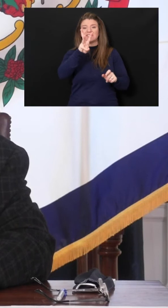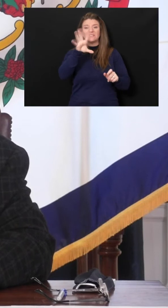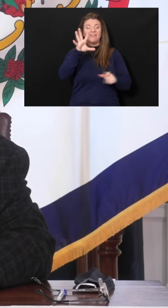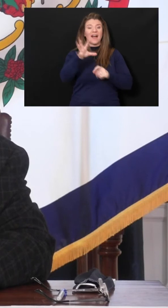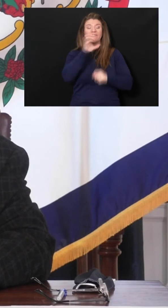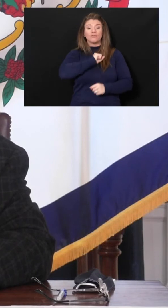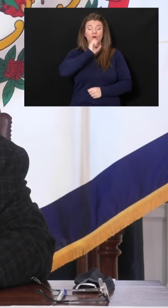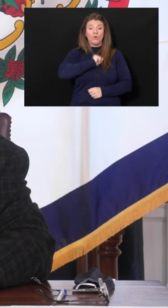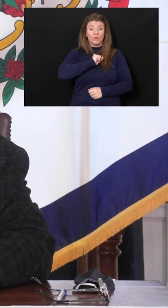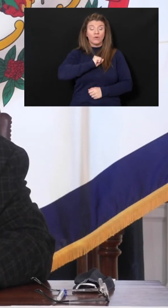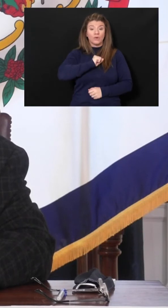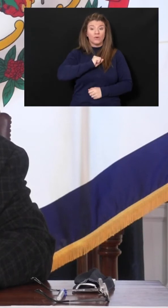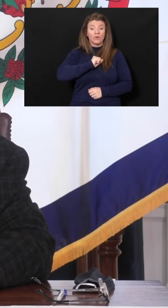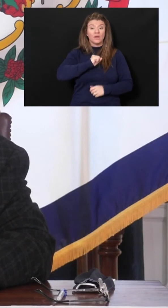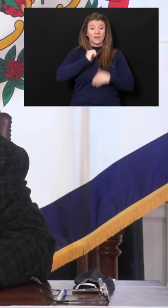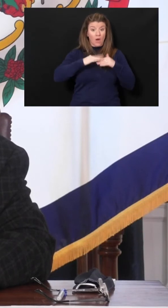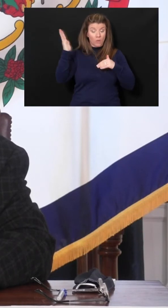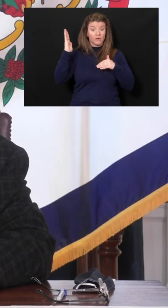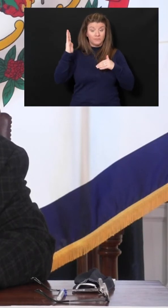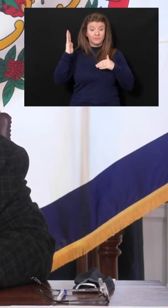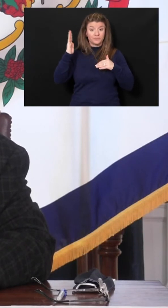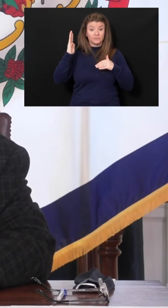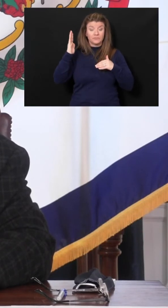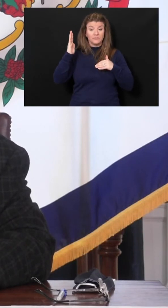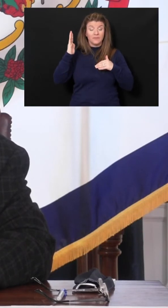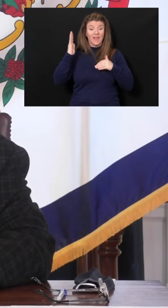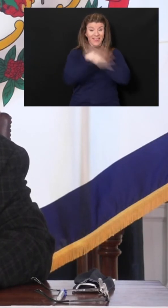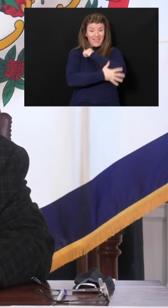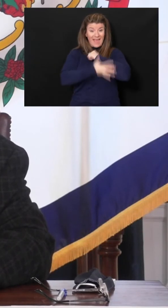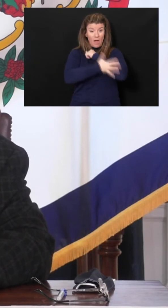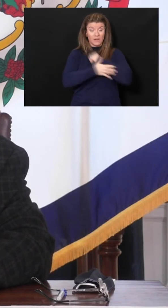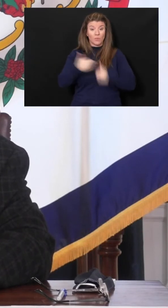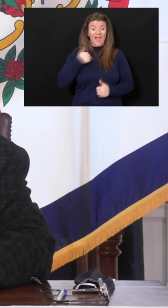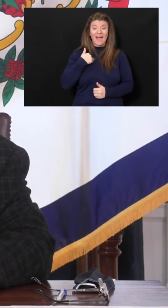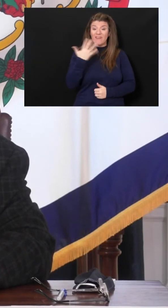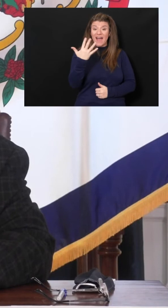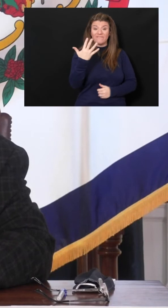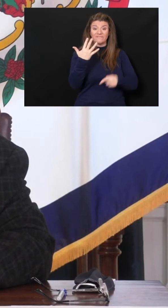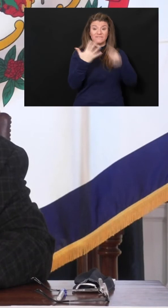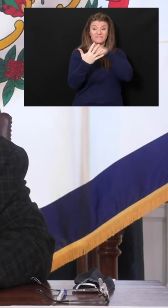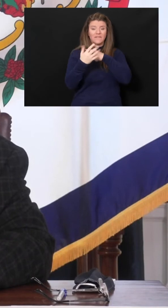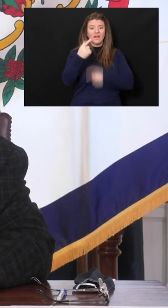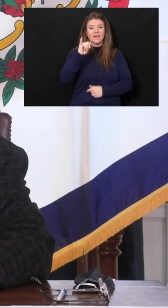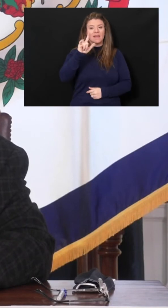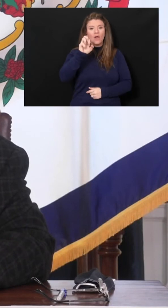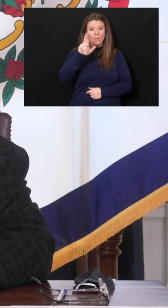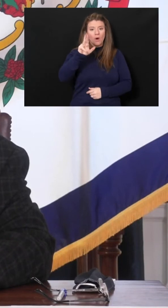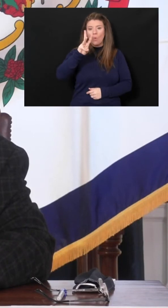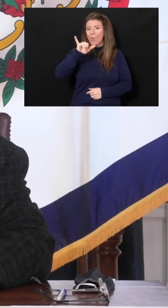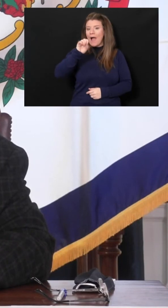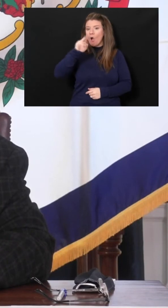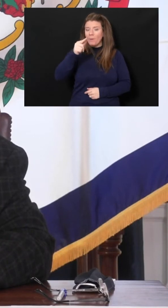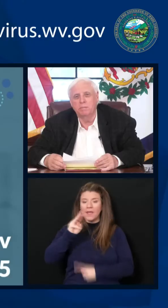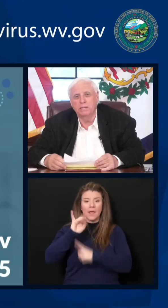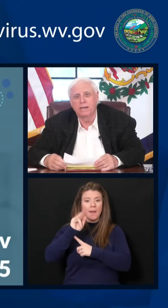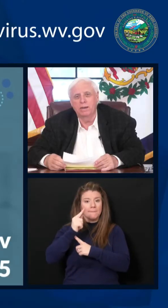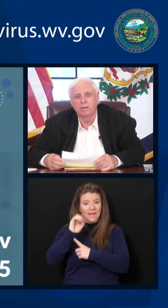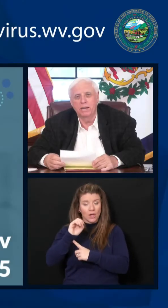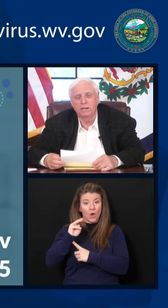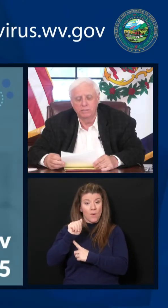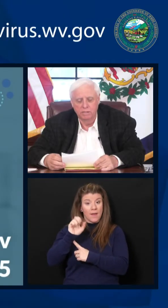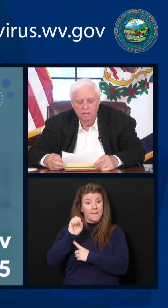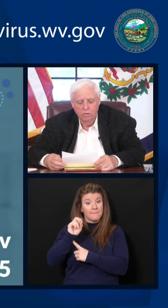of age and older, the counties, we have 5 counties. There's Gilmer, Wyoming, Mingo, Mason, and